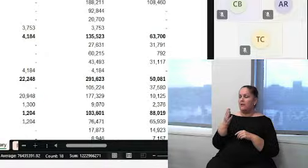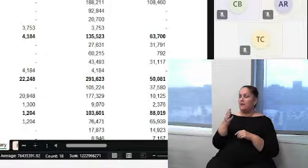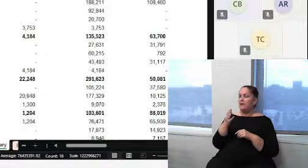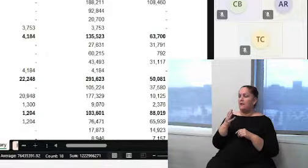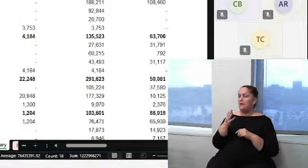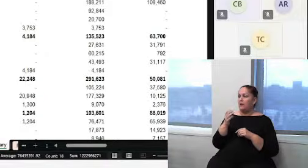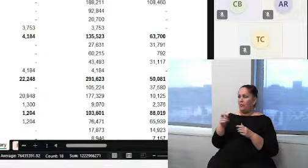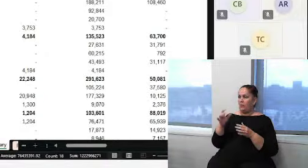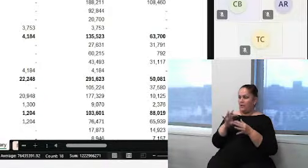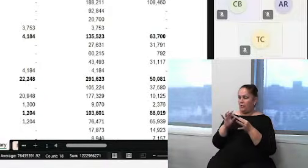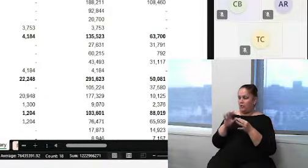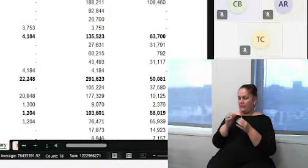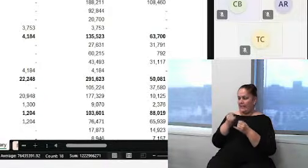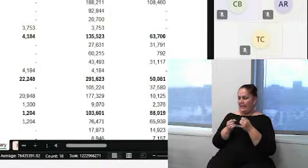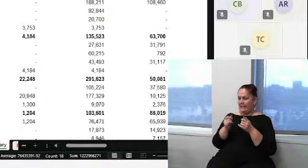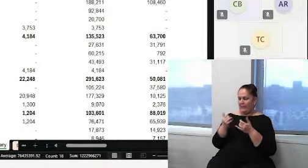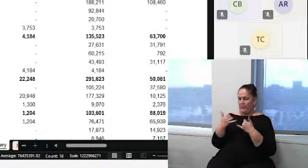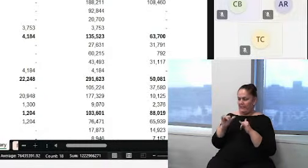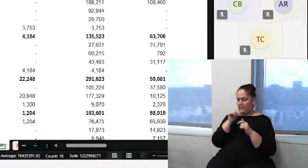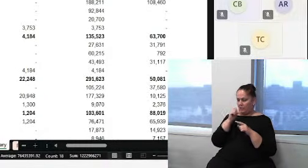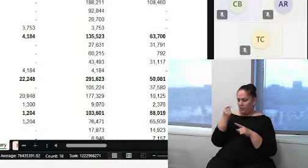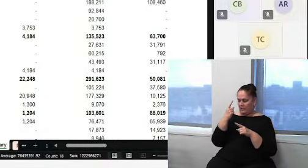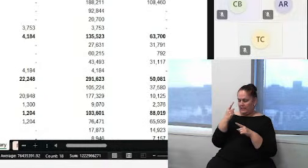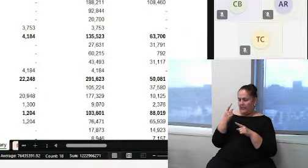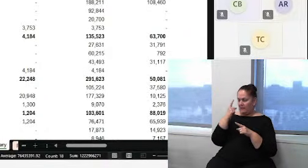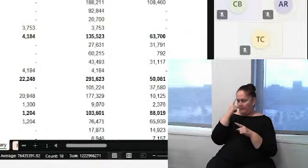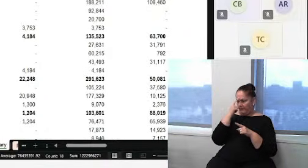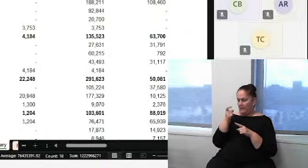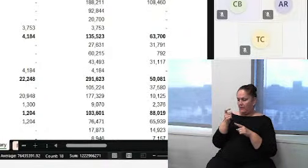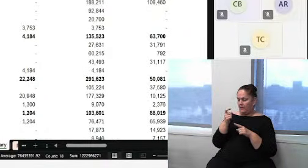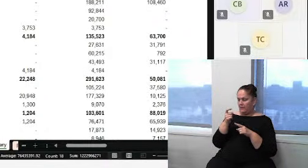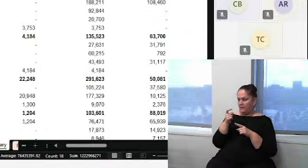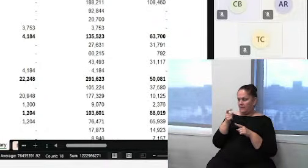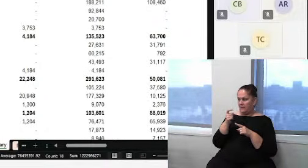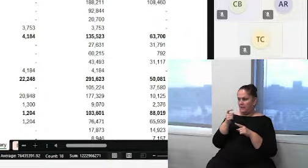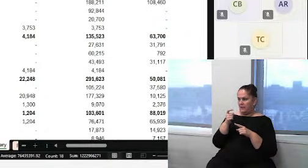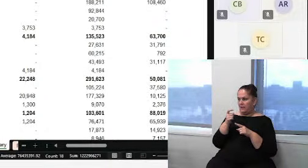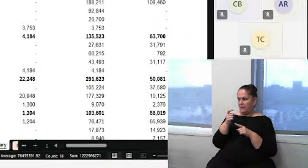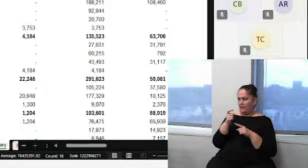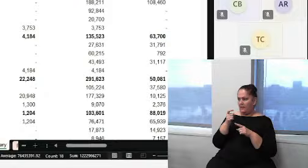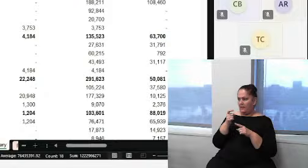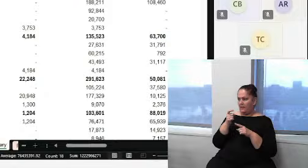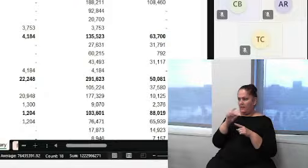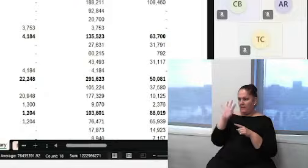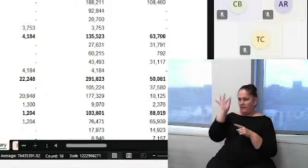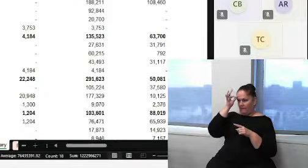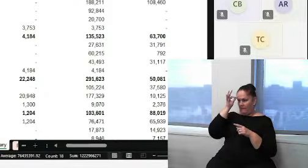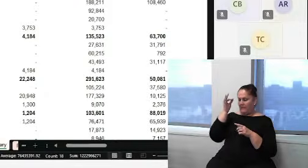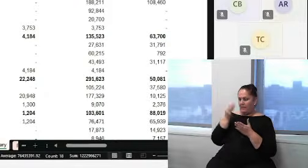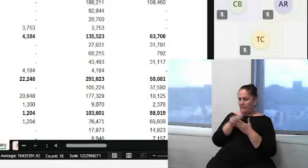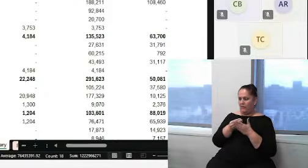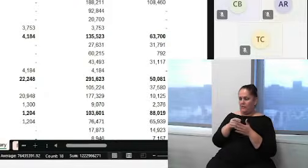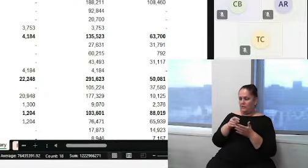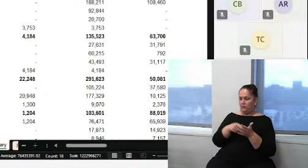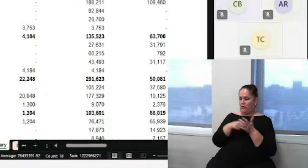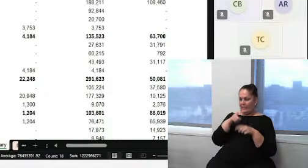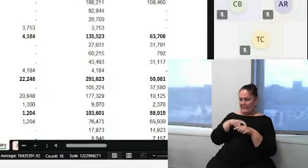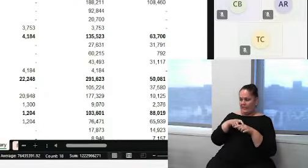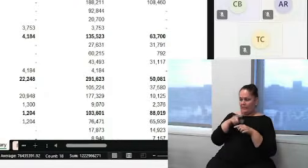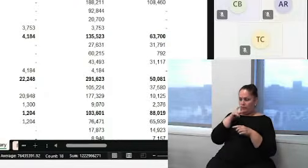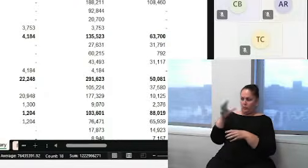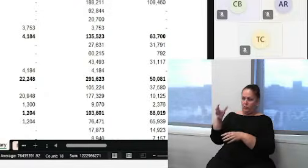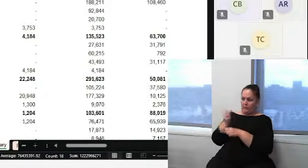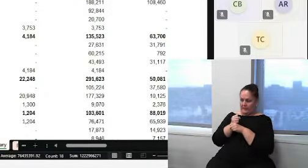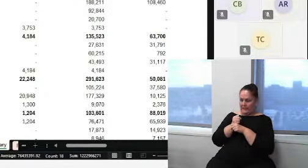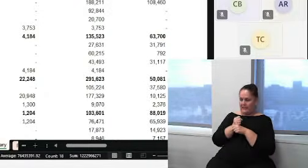You're understanding it correctly, yes. No, thank you. And what you said there at the end is what I'm still not getting, because if